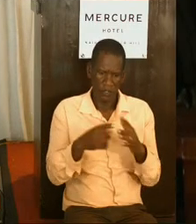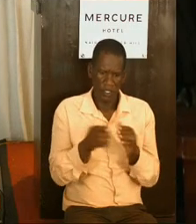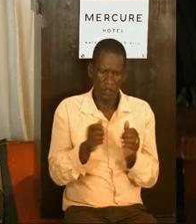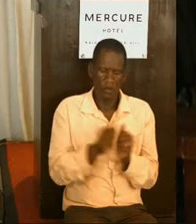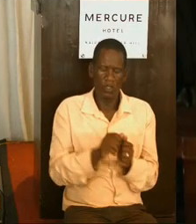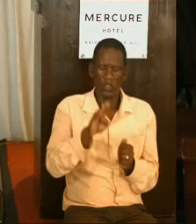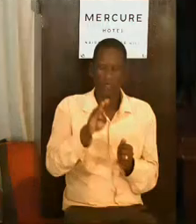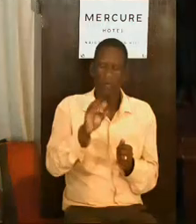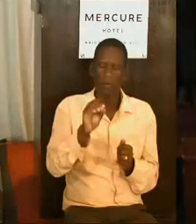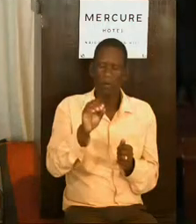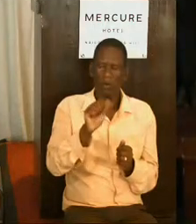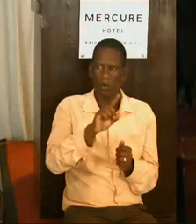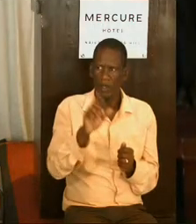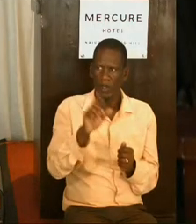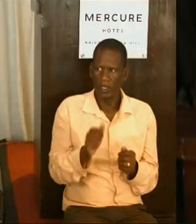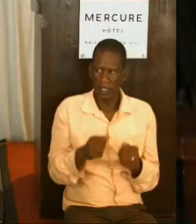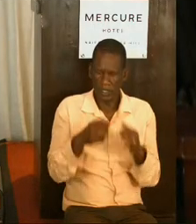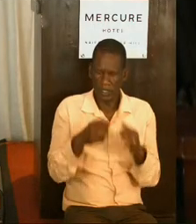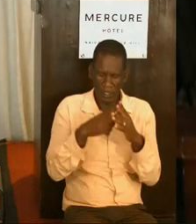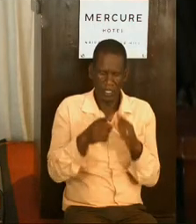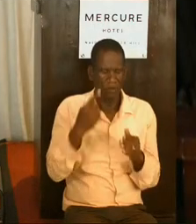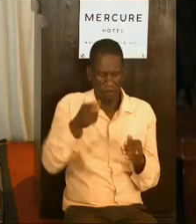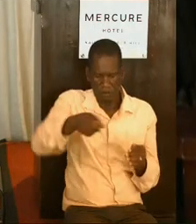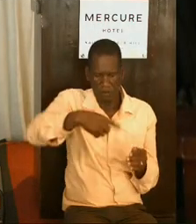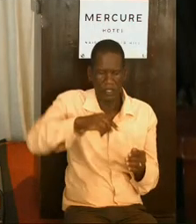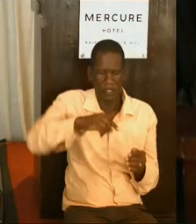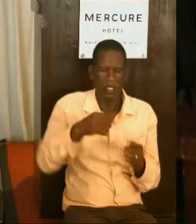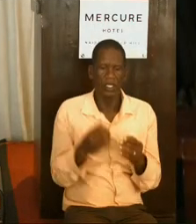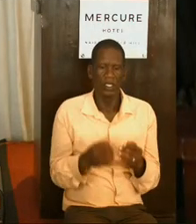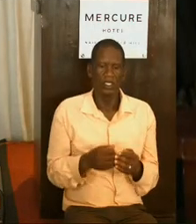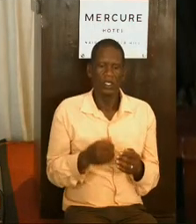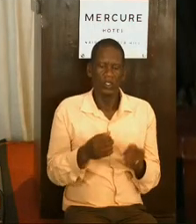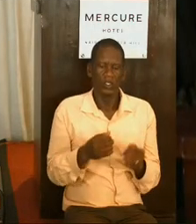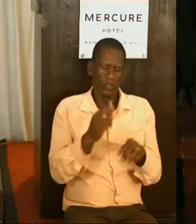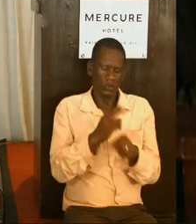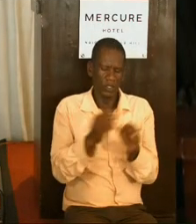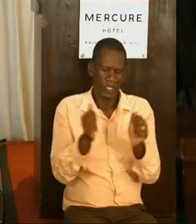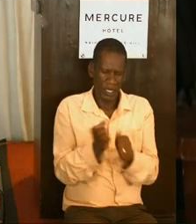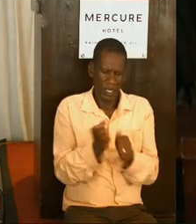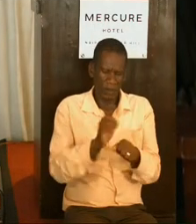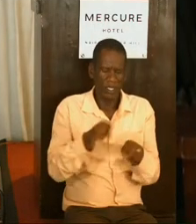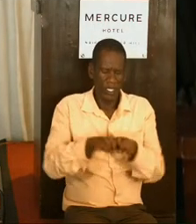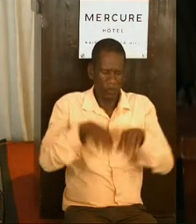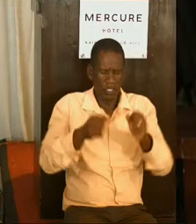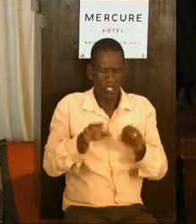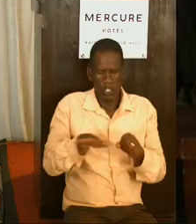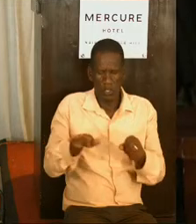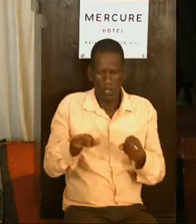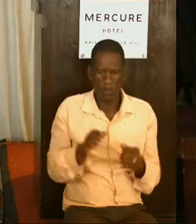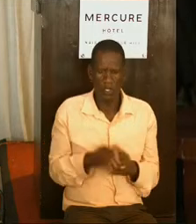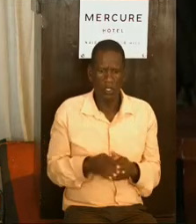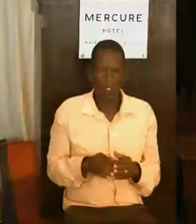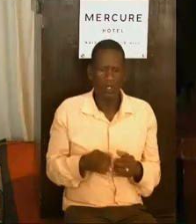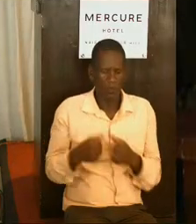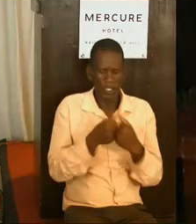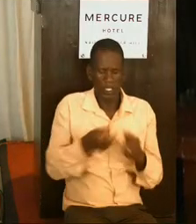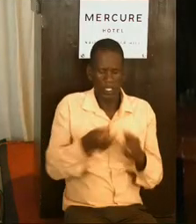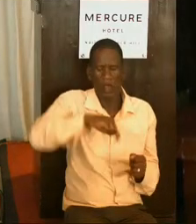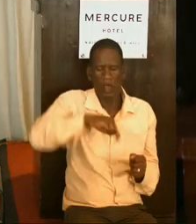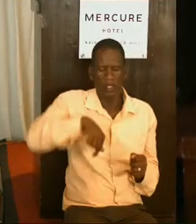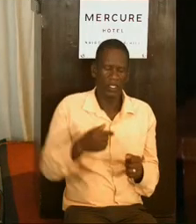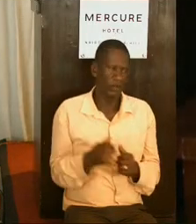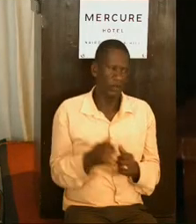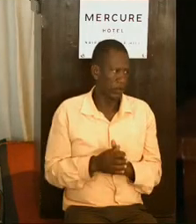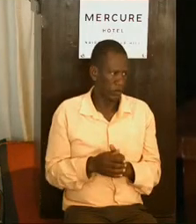start with Boaz was setting the pace for us just take 10 minutes as we agreed in the morning we are challenging ourselves